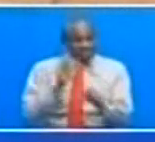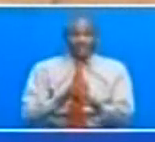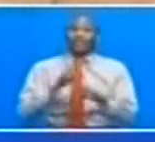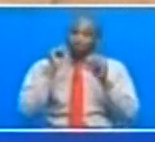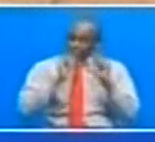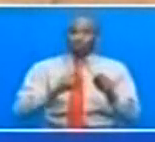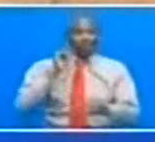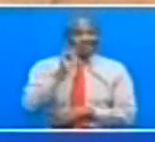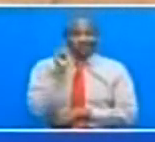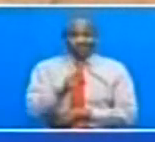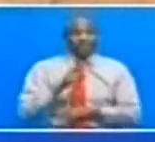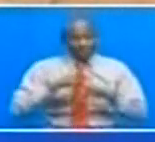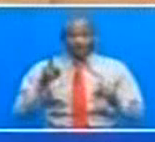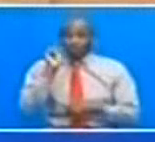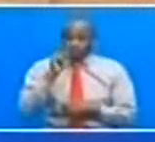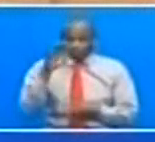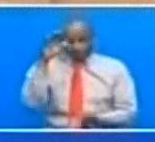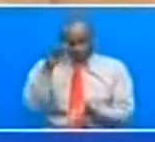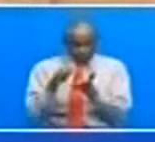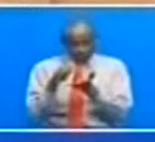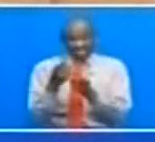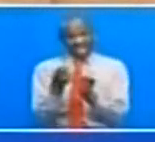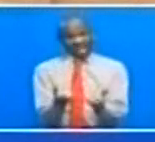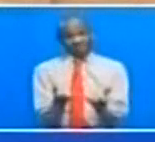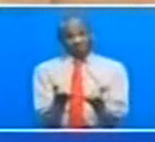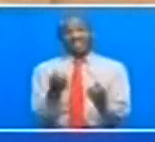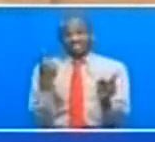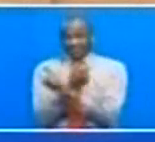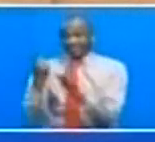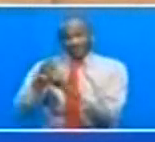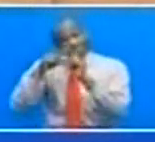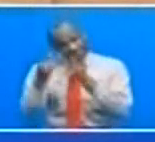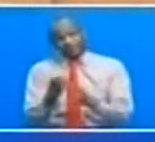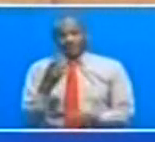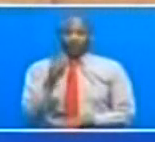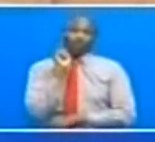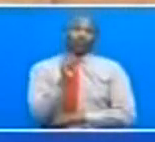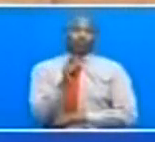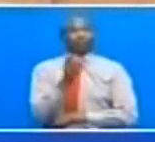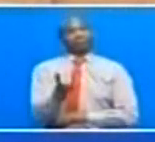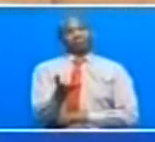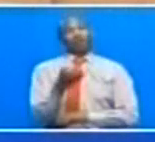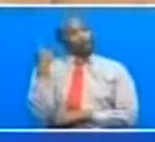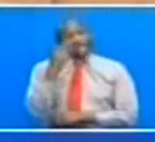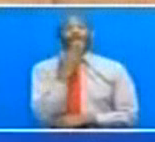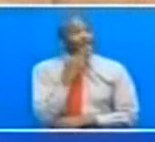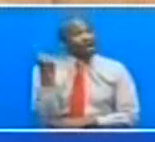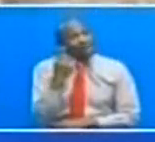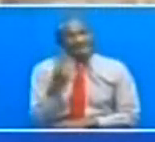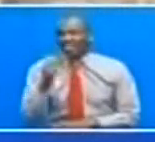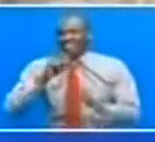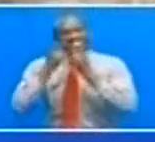kuku, lakini kuku zenyewe zinapatikana kwa uchaja juu kila kabila siku hizi imeingilia mambo ya kula kuku, si chakula Waluya peke